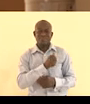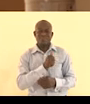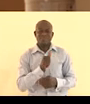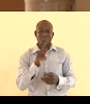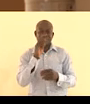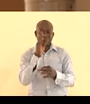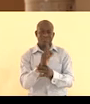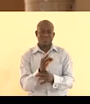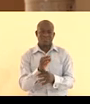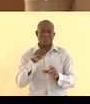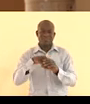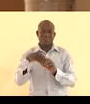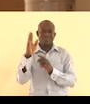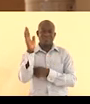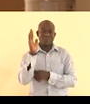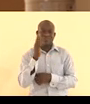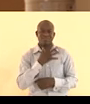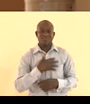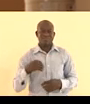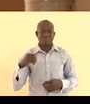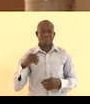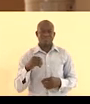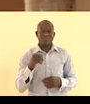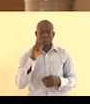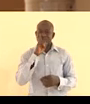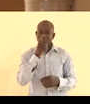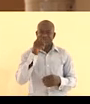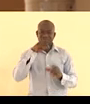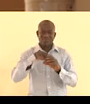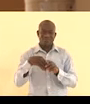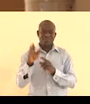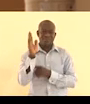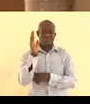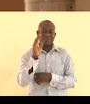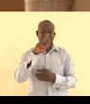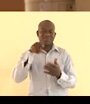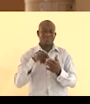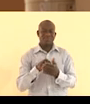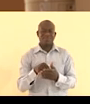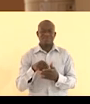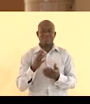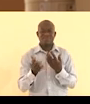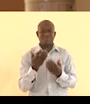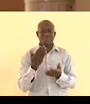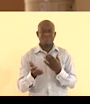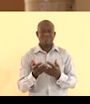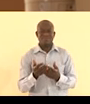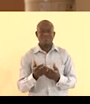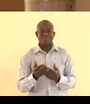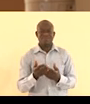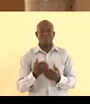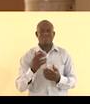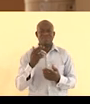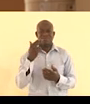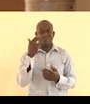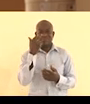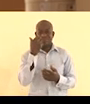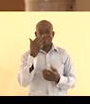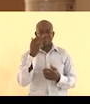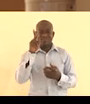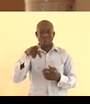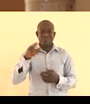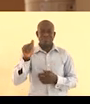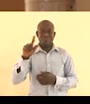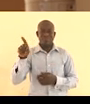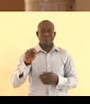and faith in God and trust in God. These were the things that Paul were looking,